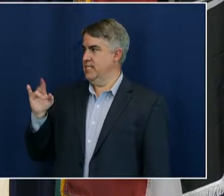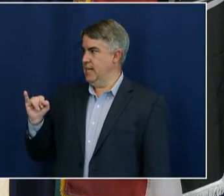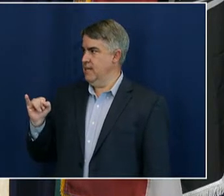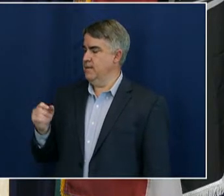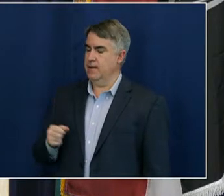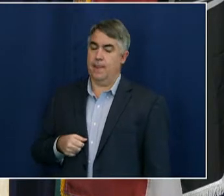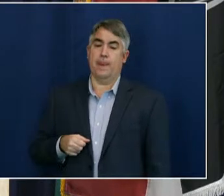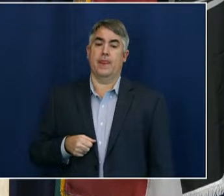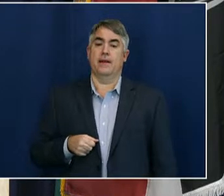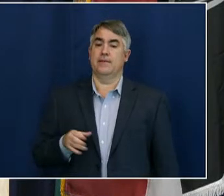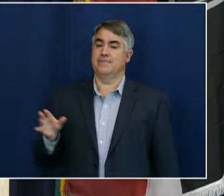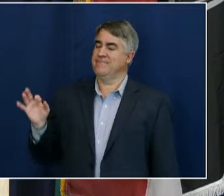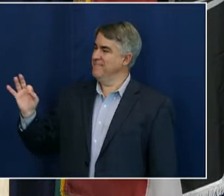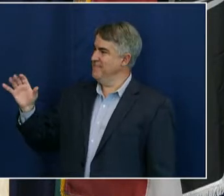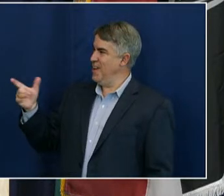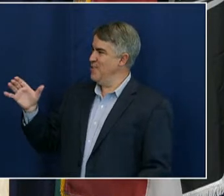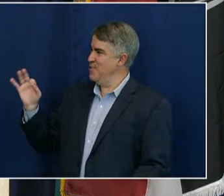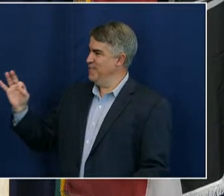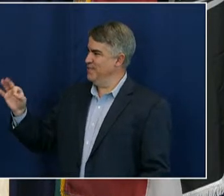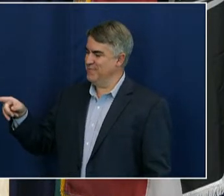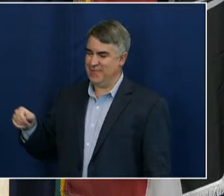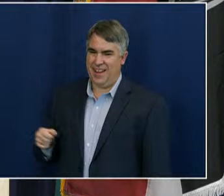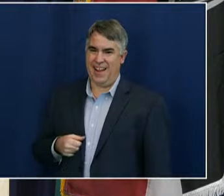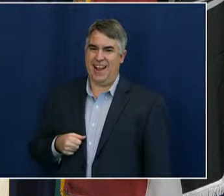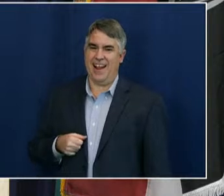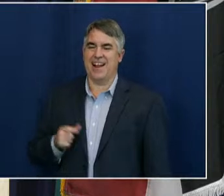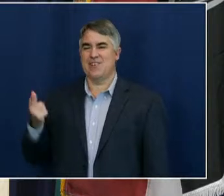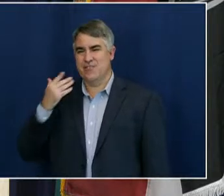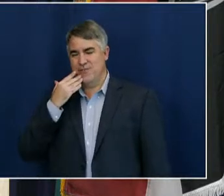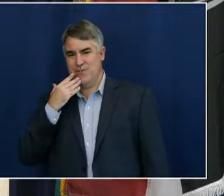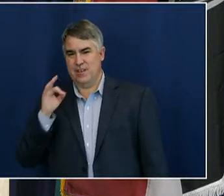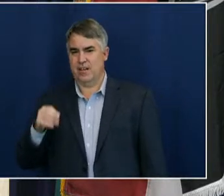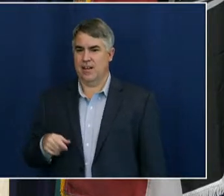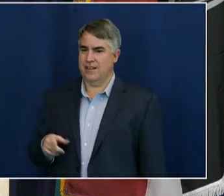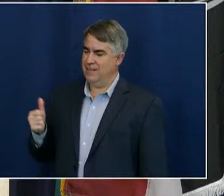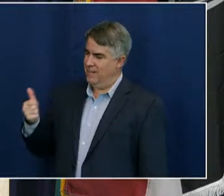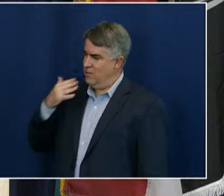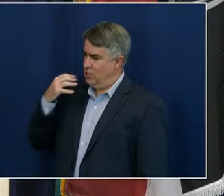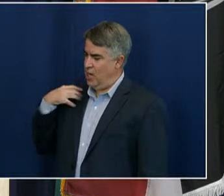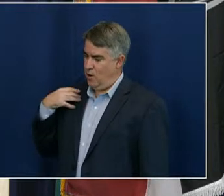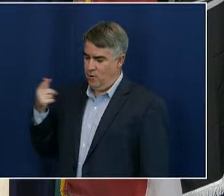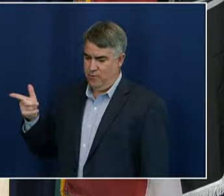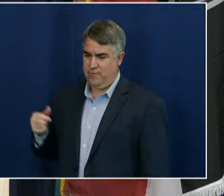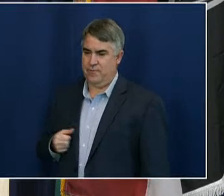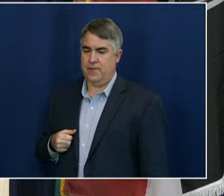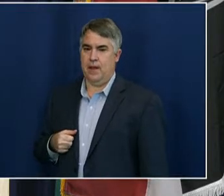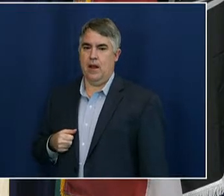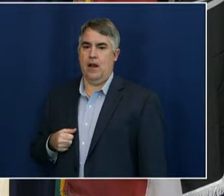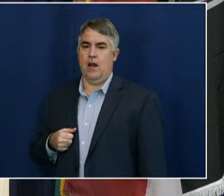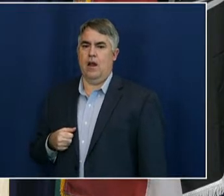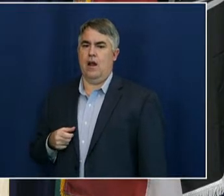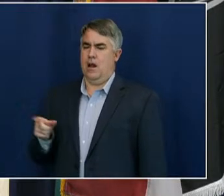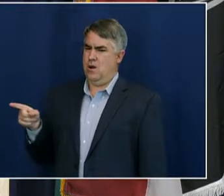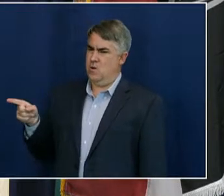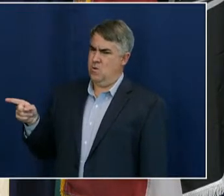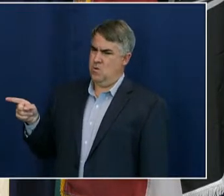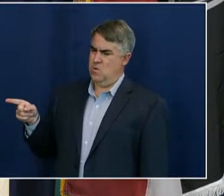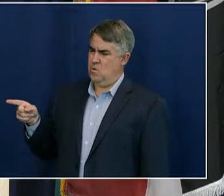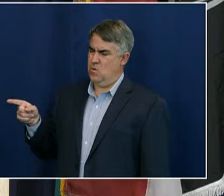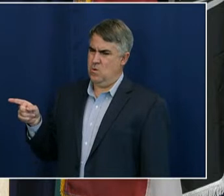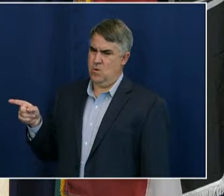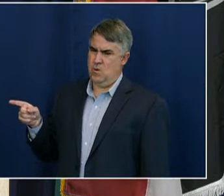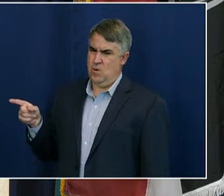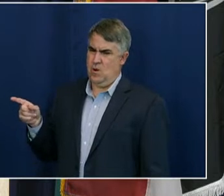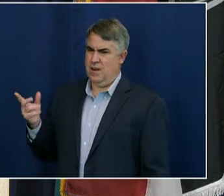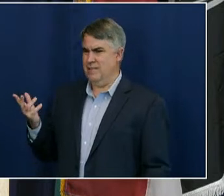How you doing, sir? Mr. Chairman. Thank you. We understand you have been asked for consideration of vaccines for